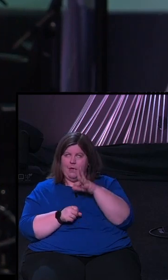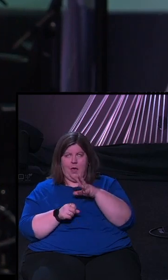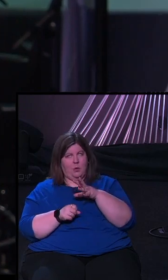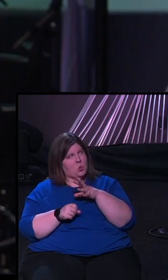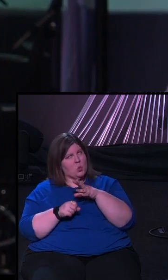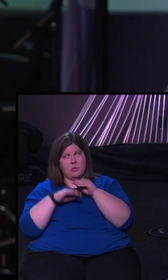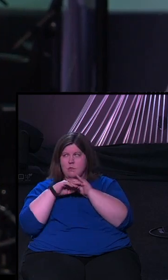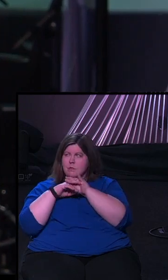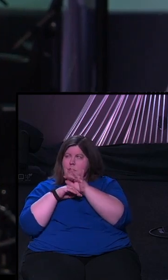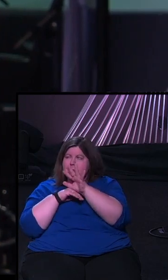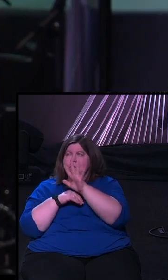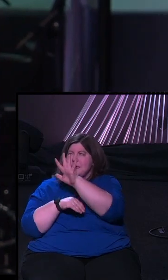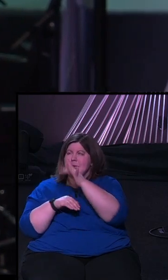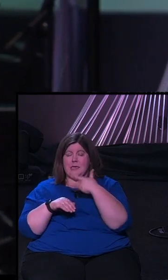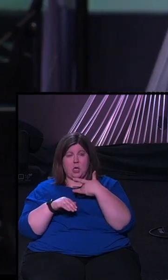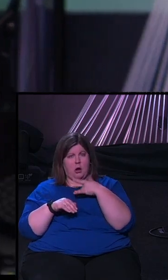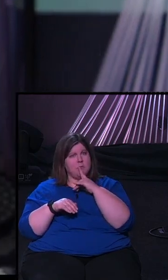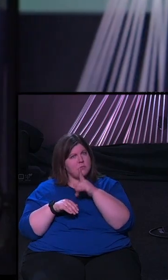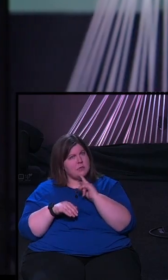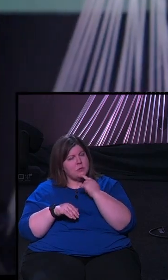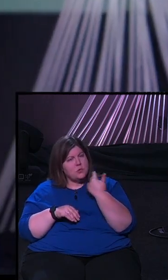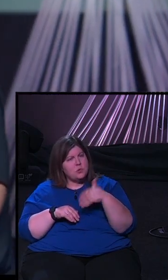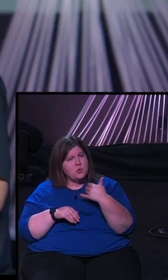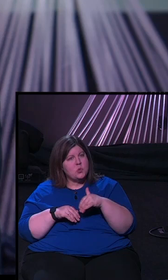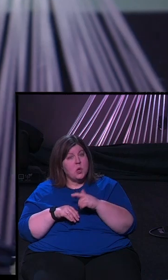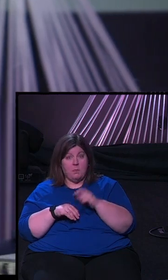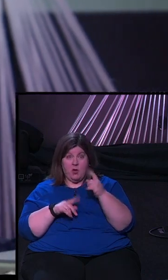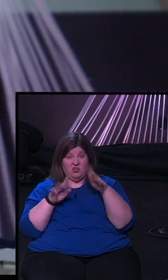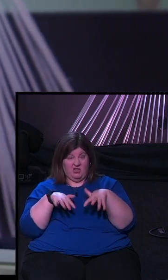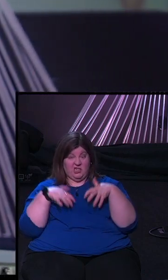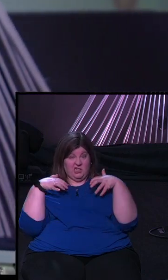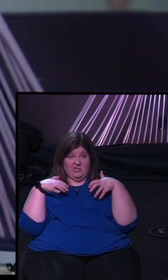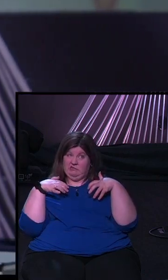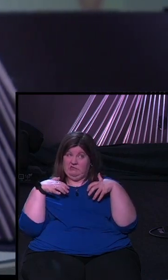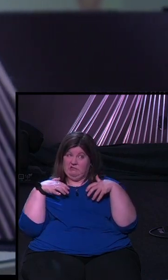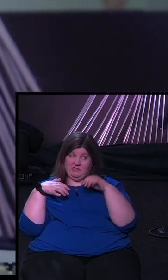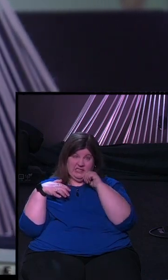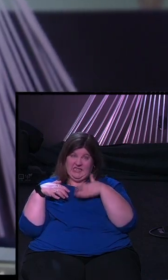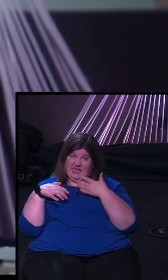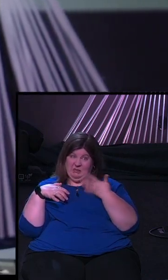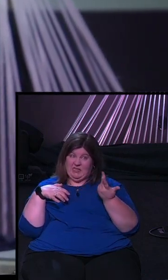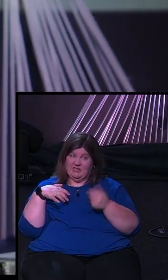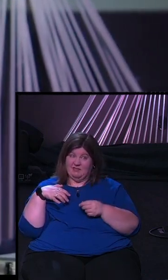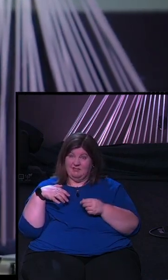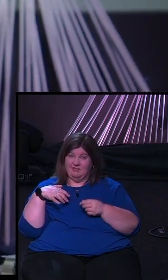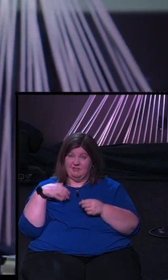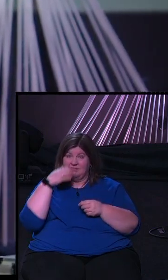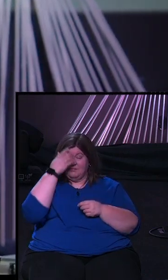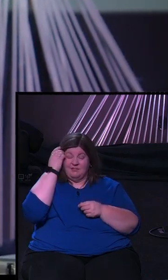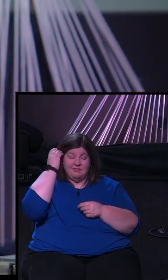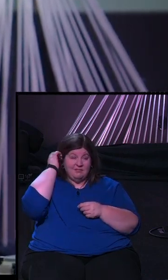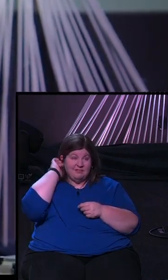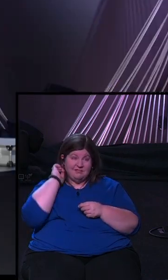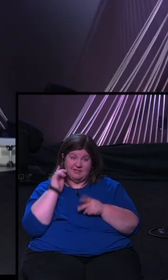heart in a pretty profound way, but not everybody is thrilled with it. In fact, verse 7 says this, but the